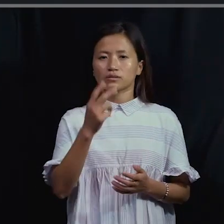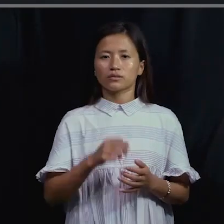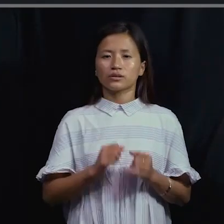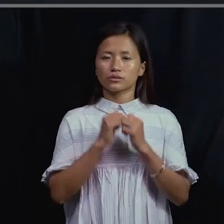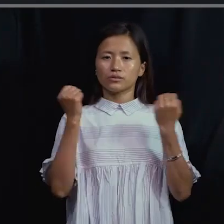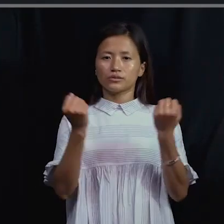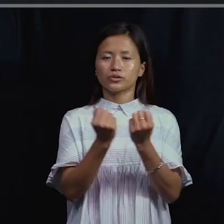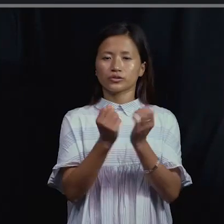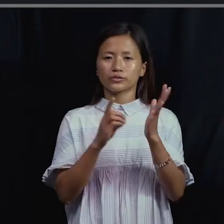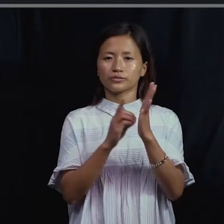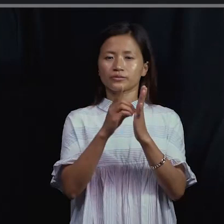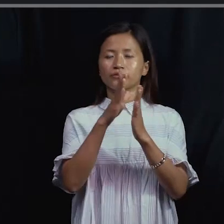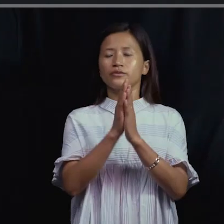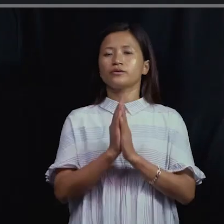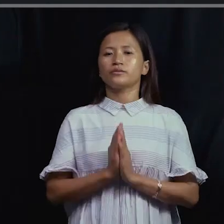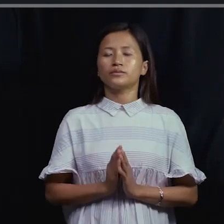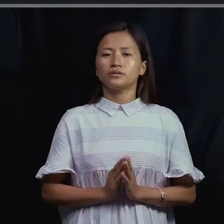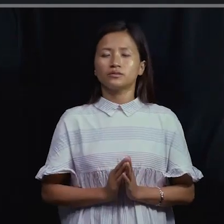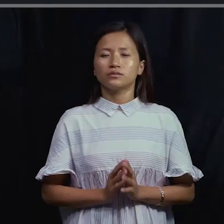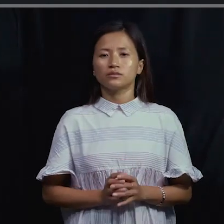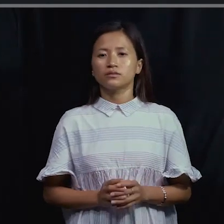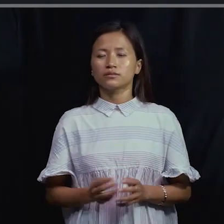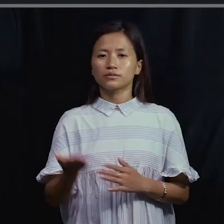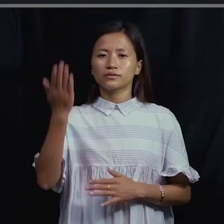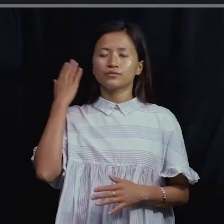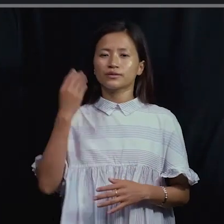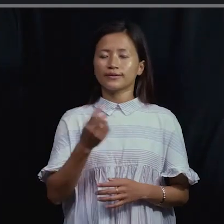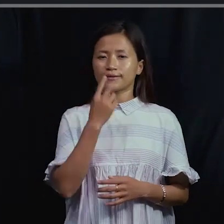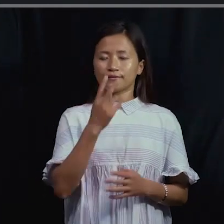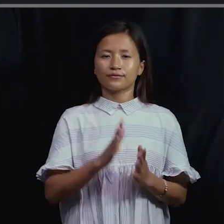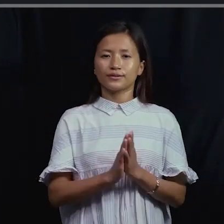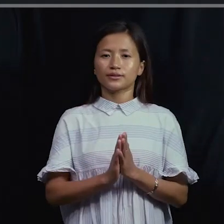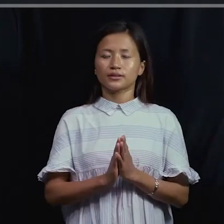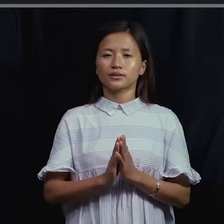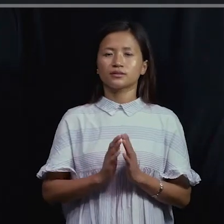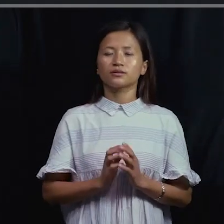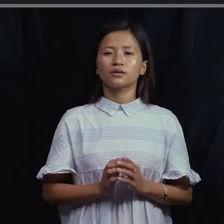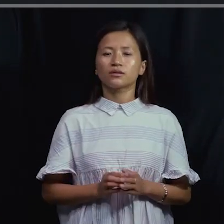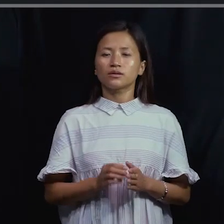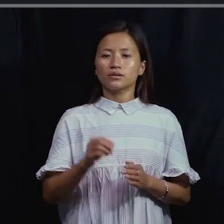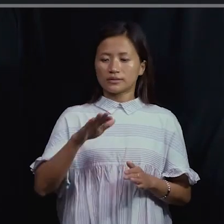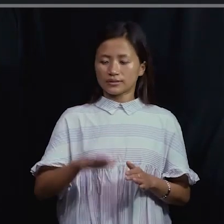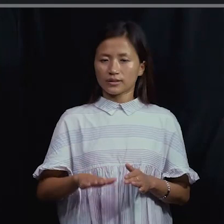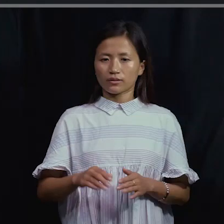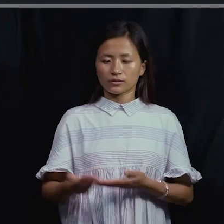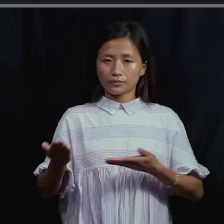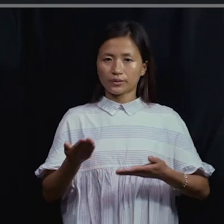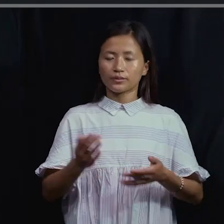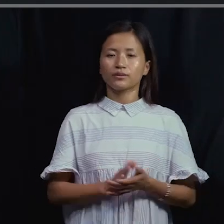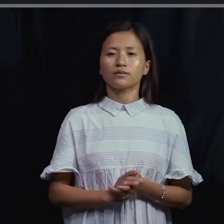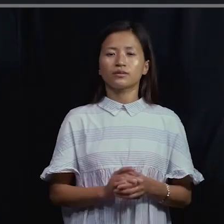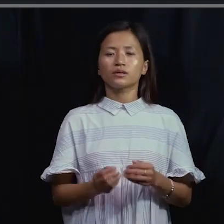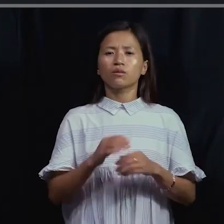social development. So previously, in the infancy and the childhood stage, the child or the baby was